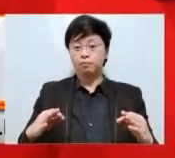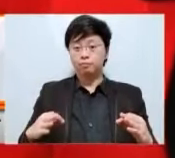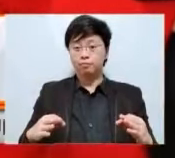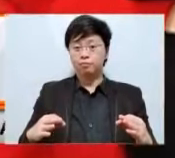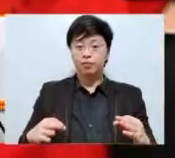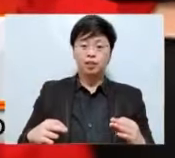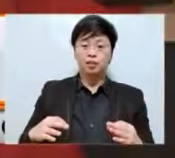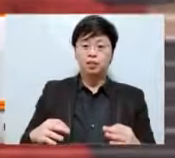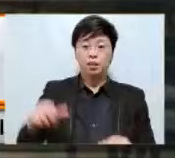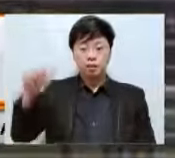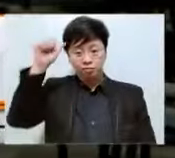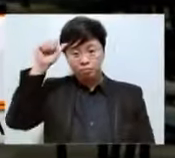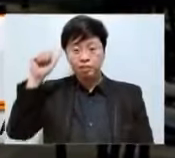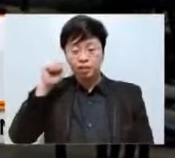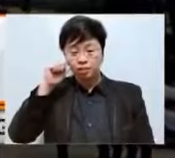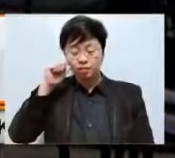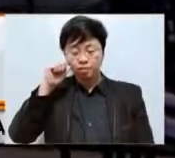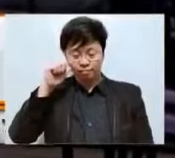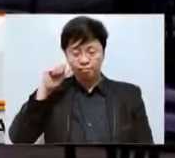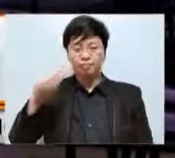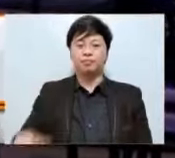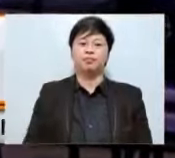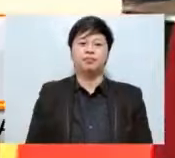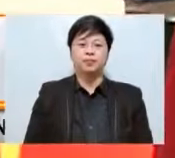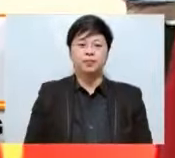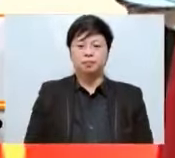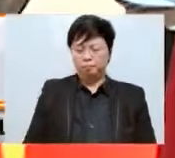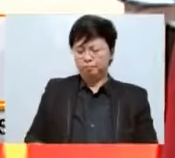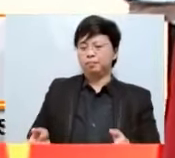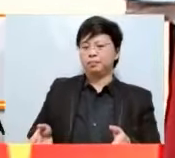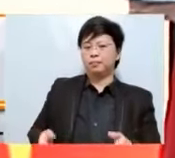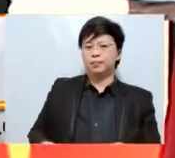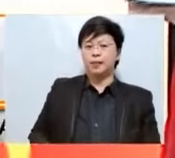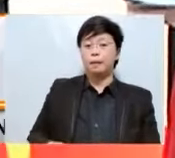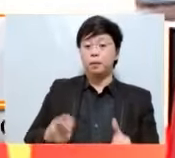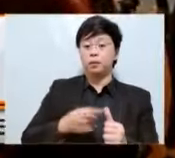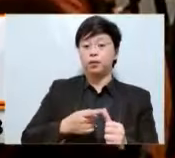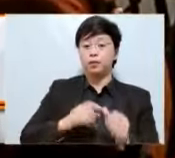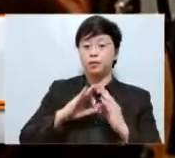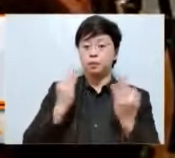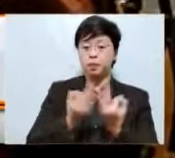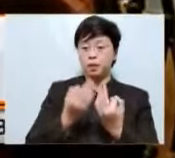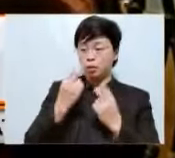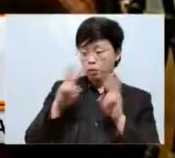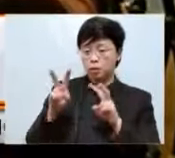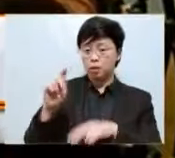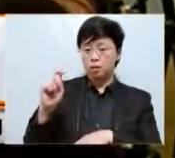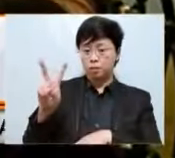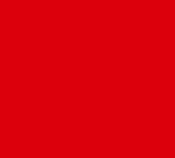namin, alam na nila yan. Mapapanood ang The Purse Family sa TV5 sa Mayo.